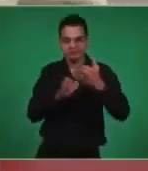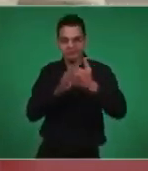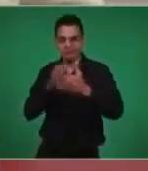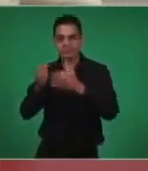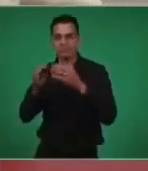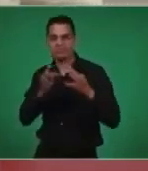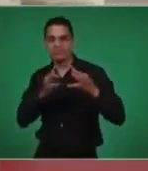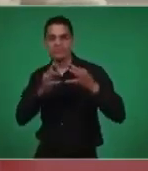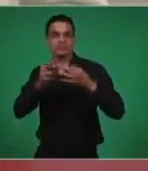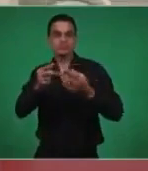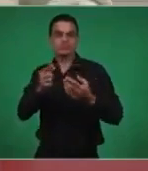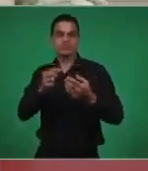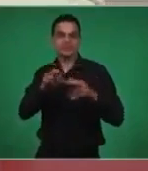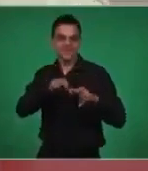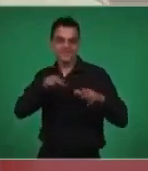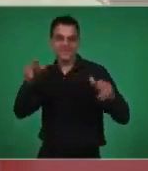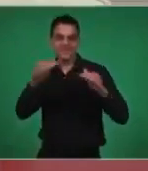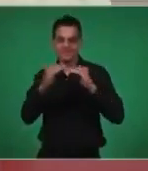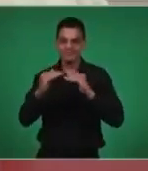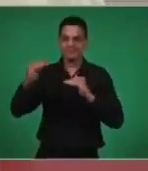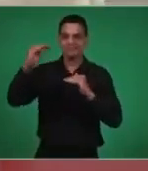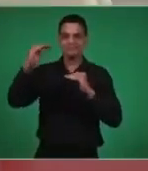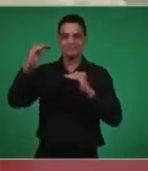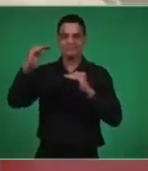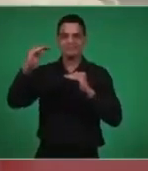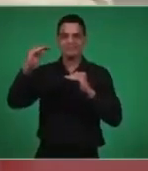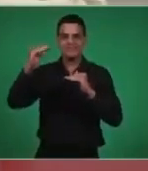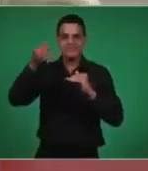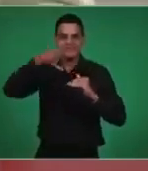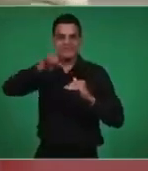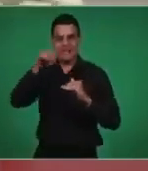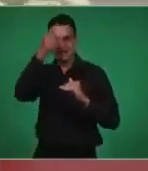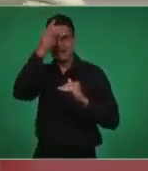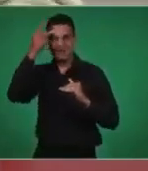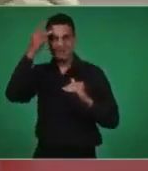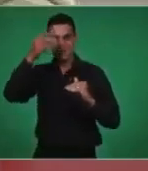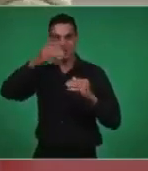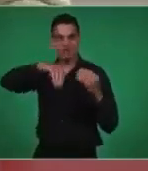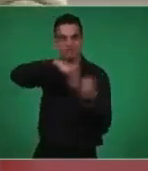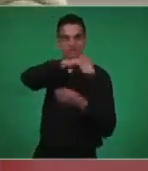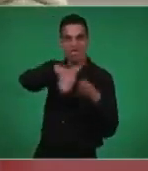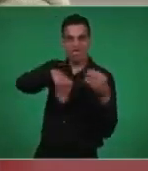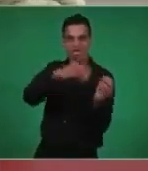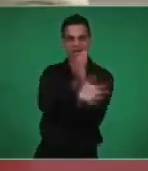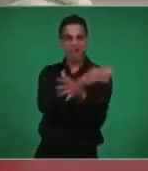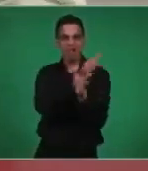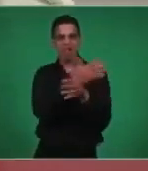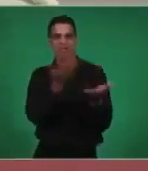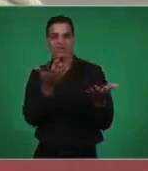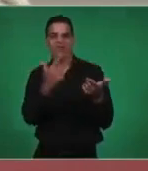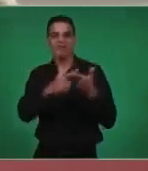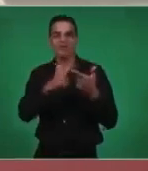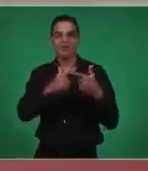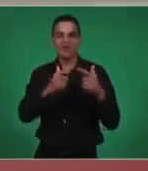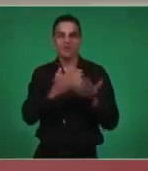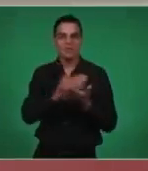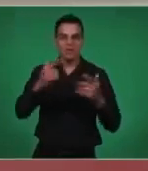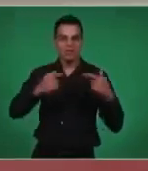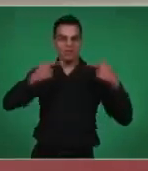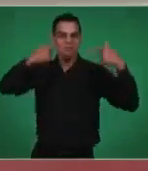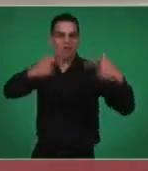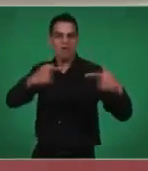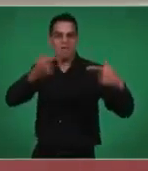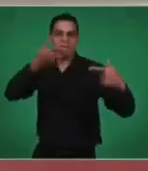is disorganized. The disorganized, their intelligence begin to go smaller because they enter